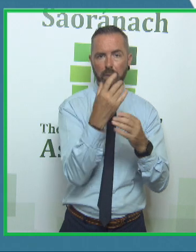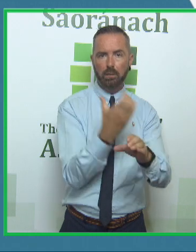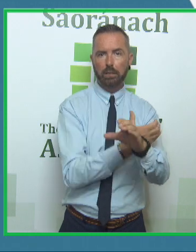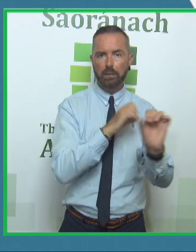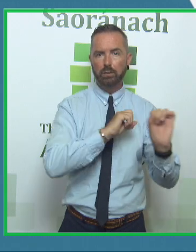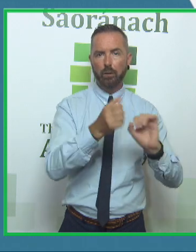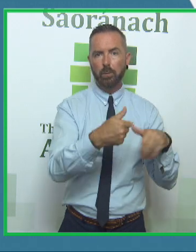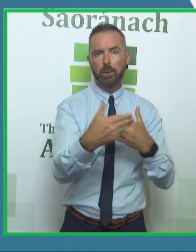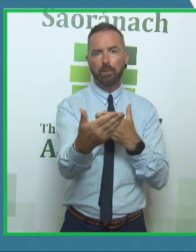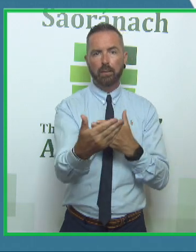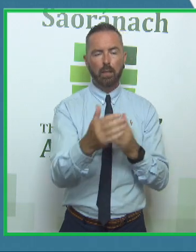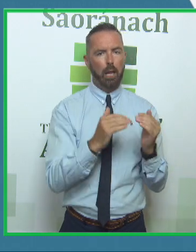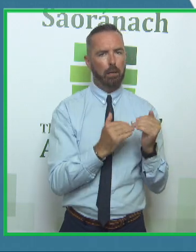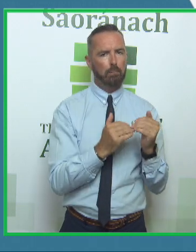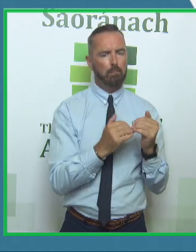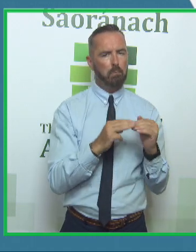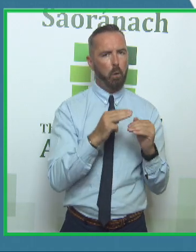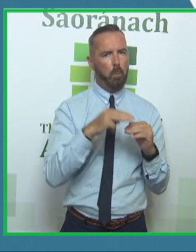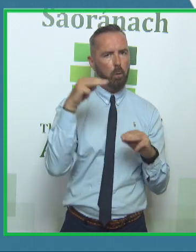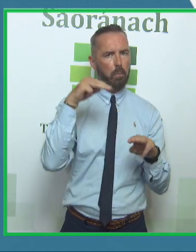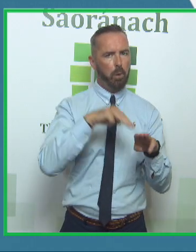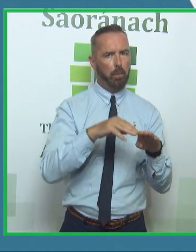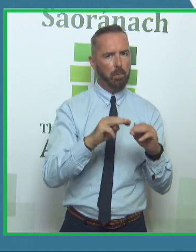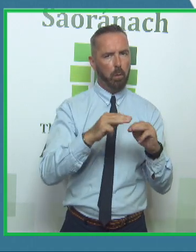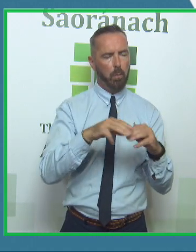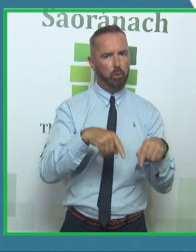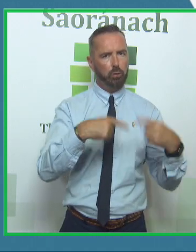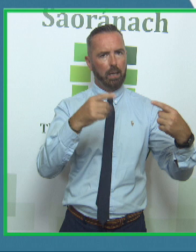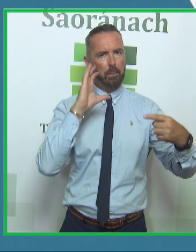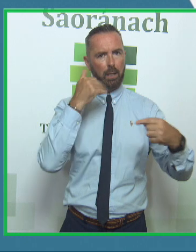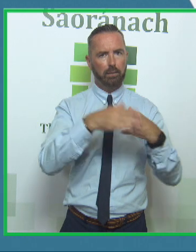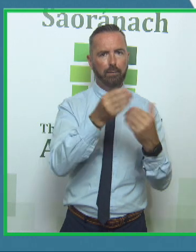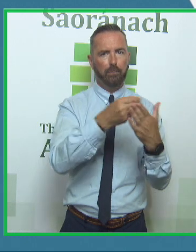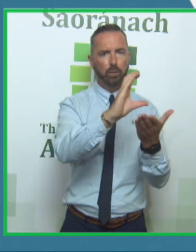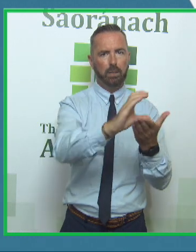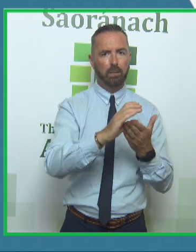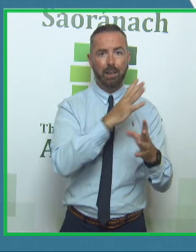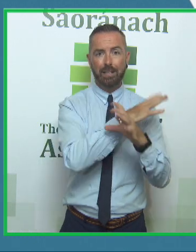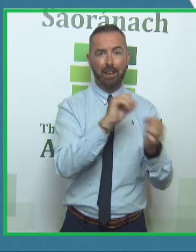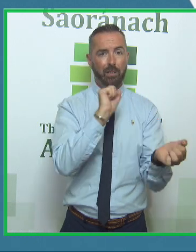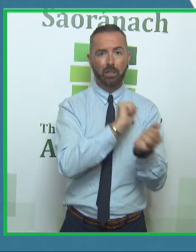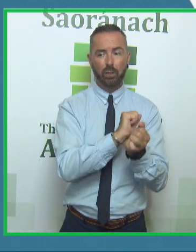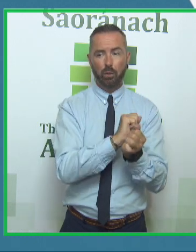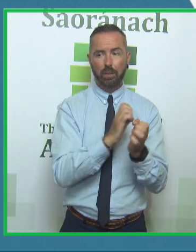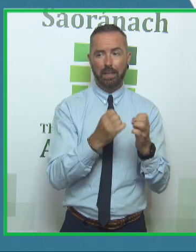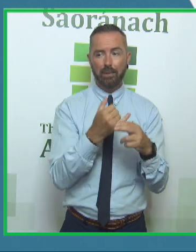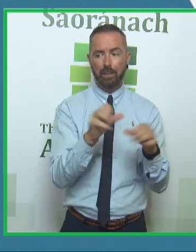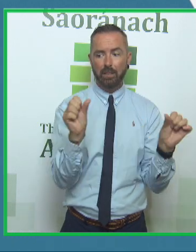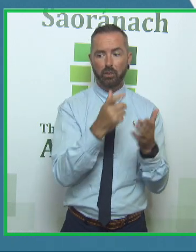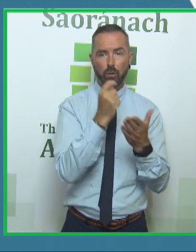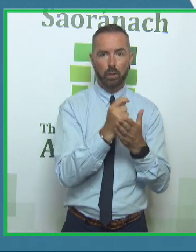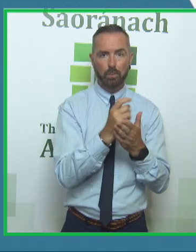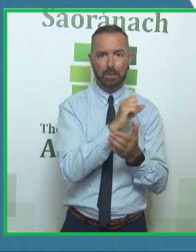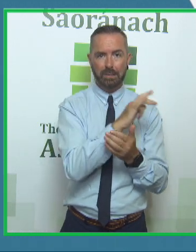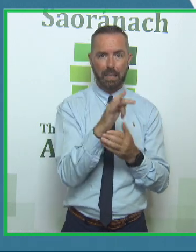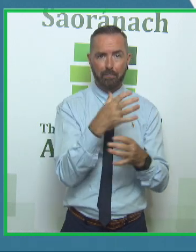service delivery, is increasingly challenging because of that. And the sense that funding is never secure, even in the medium term, makes staff retention even